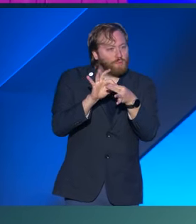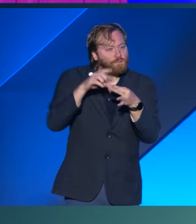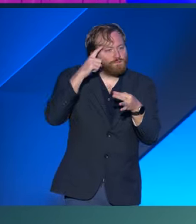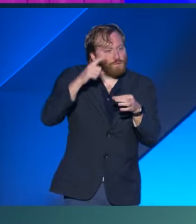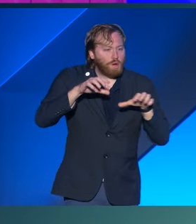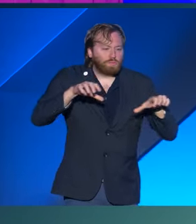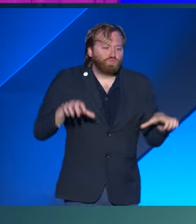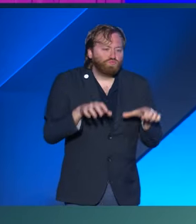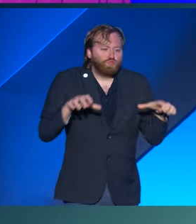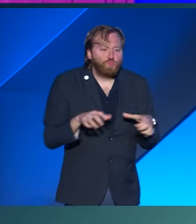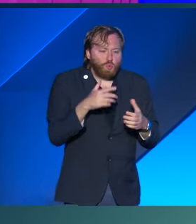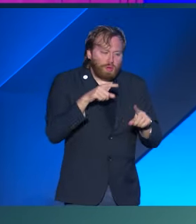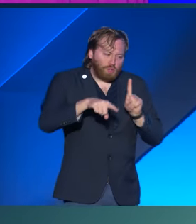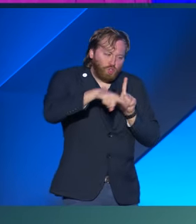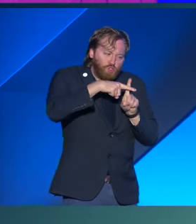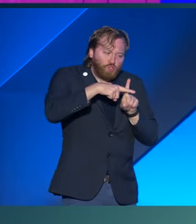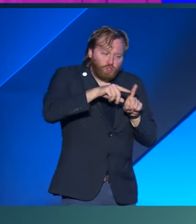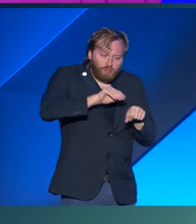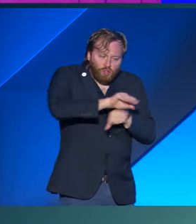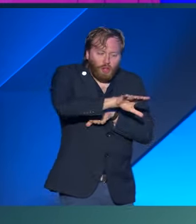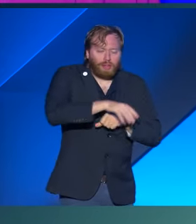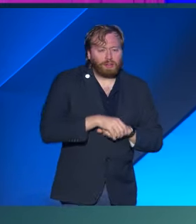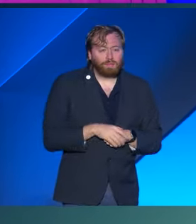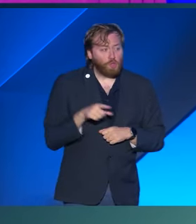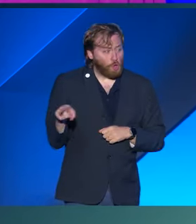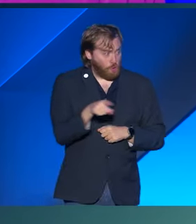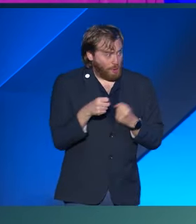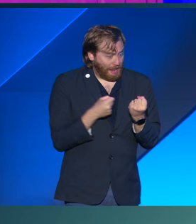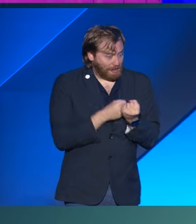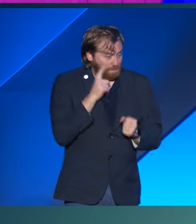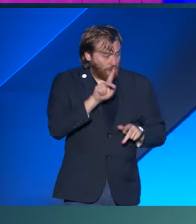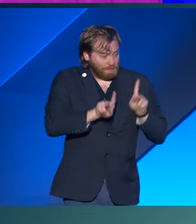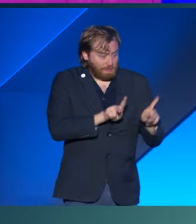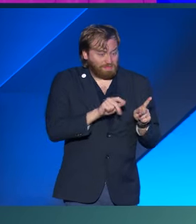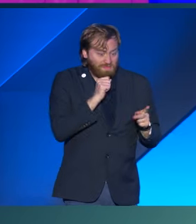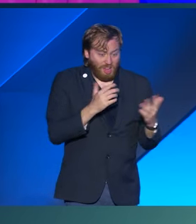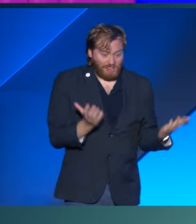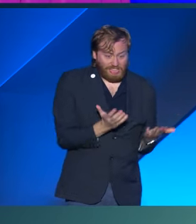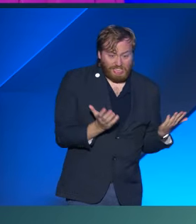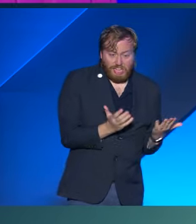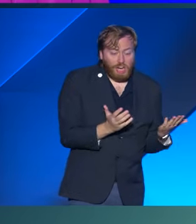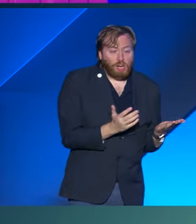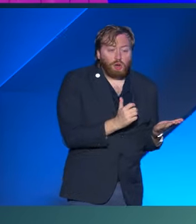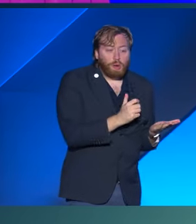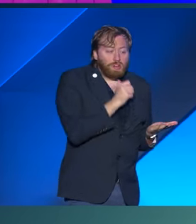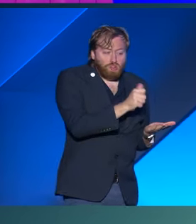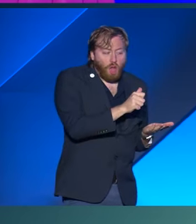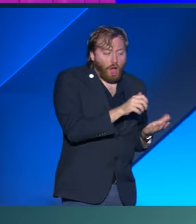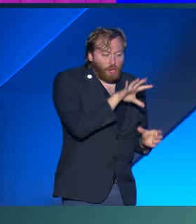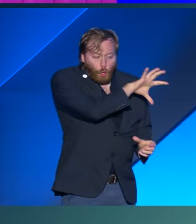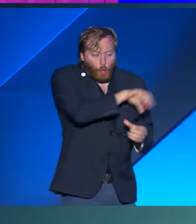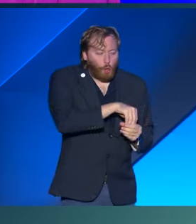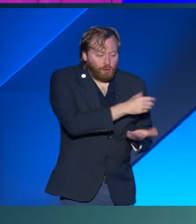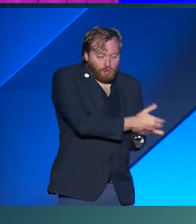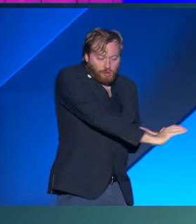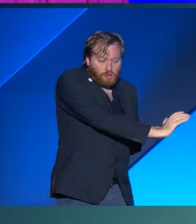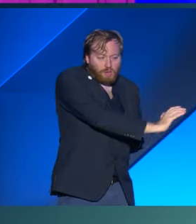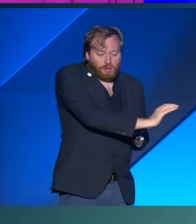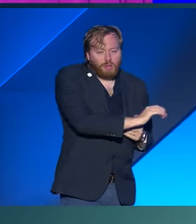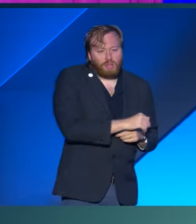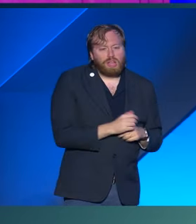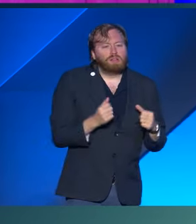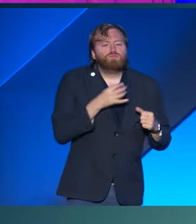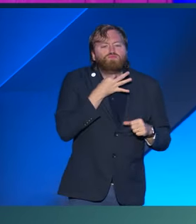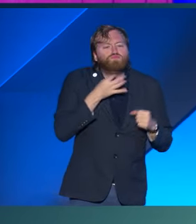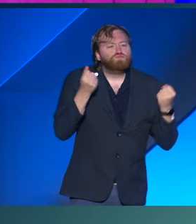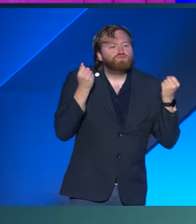you advocating for those that may not be in the room or have a seat at the table? How many people